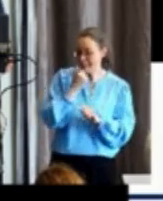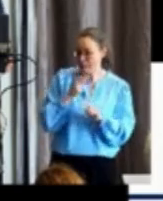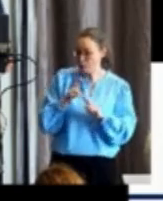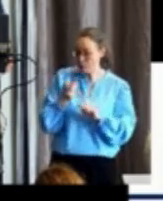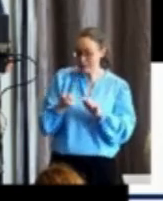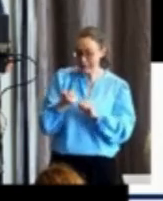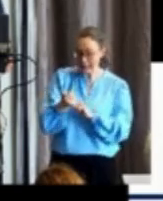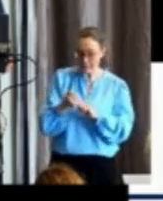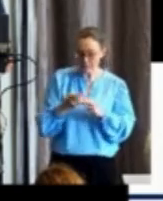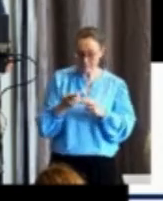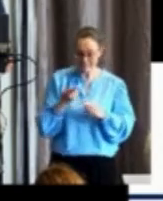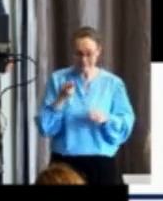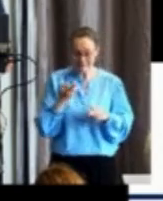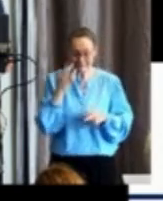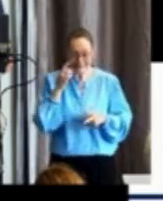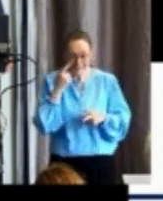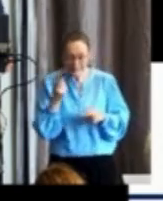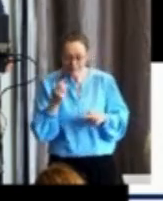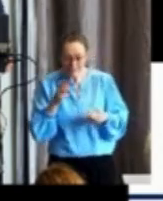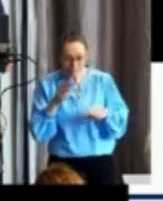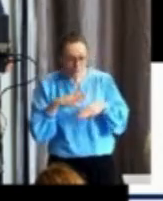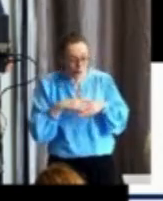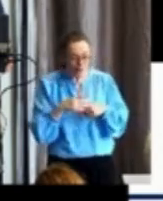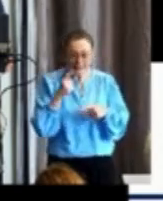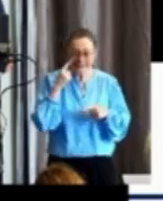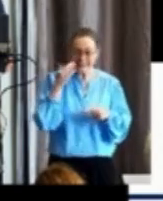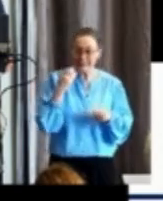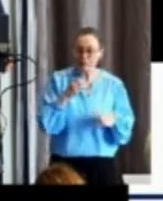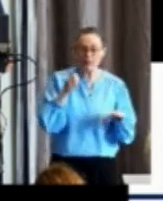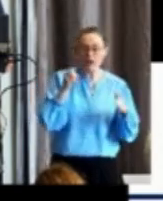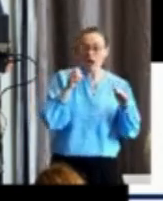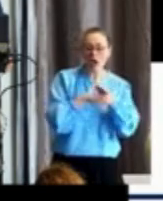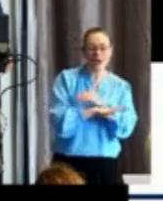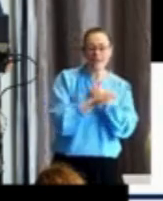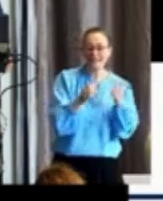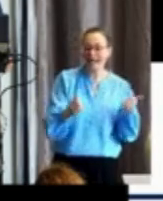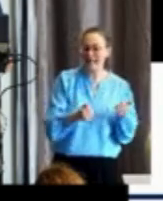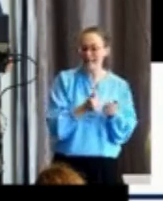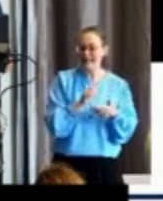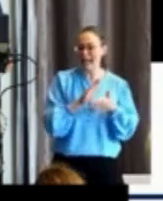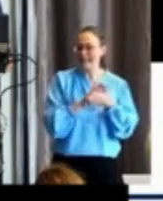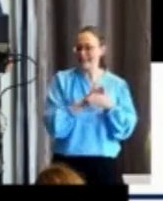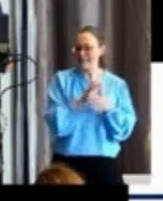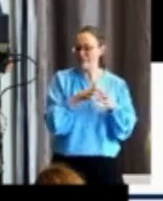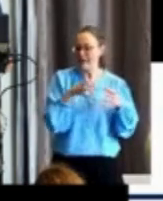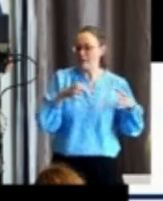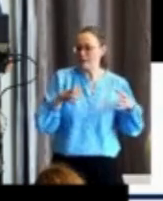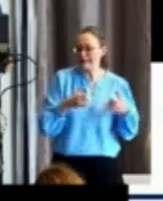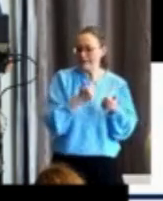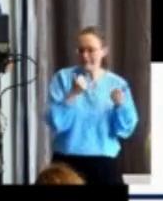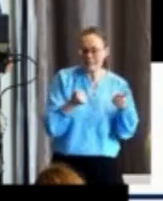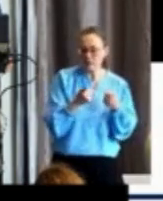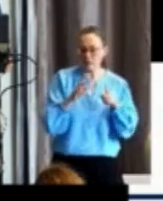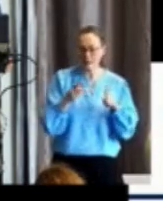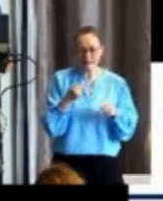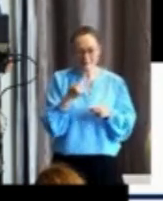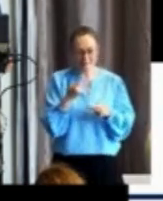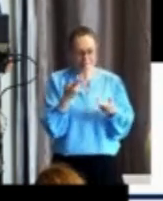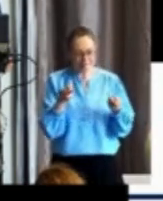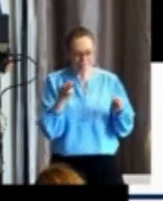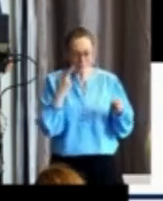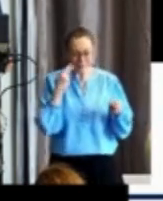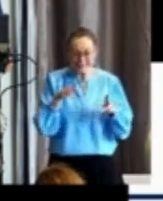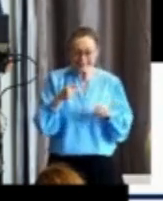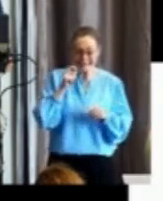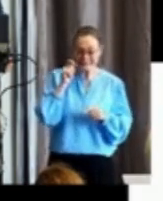kind of anti-inflammatory signals or loss of anti-inflammatory signals in the gut microbiome of these individuals is a